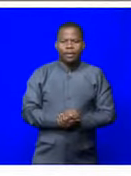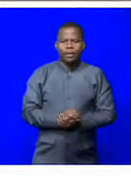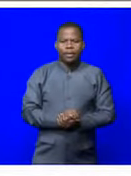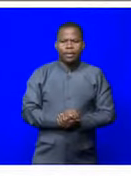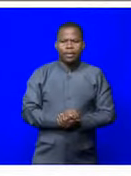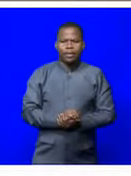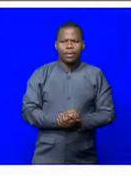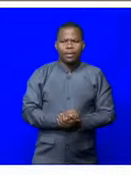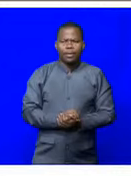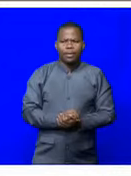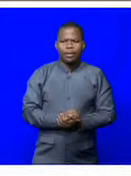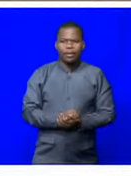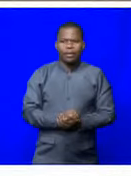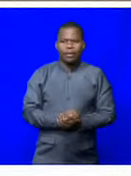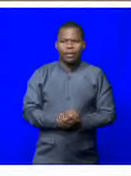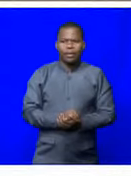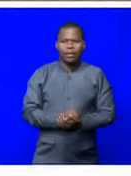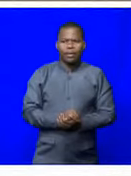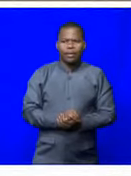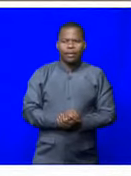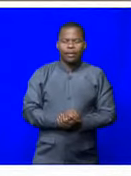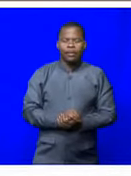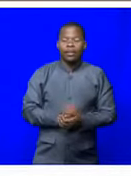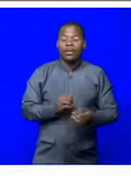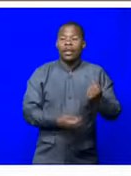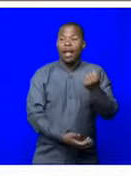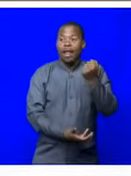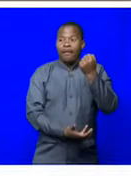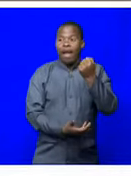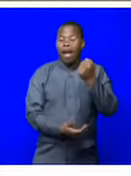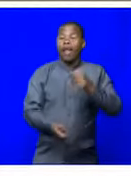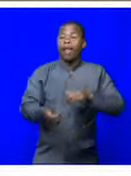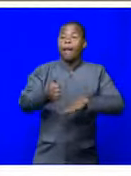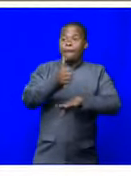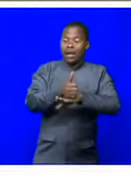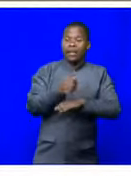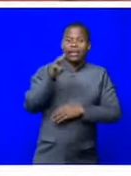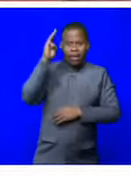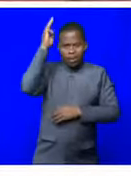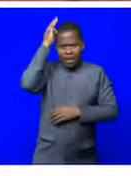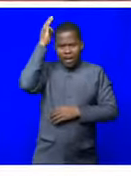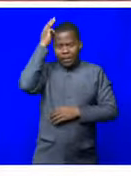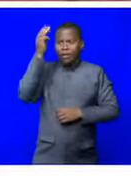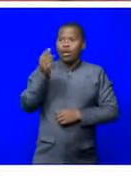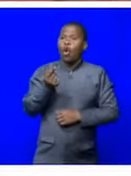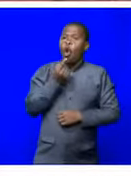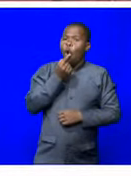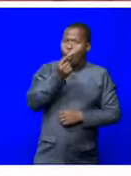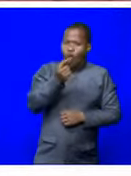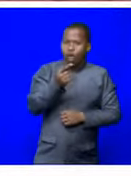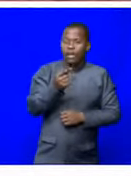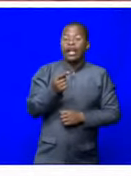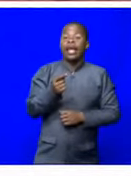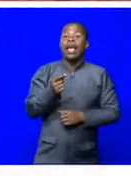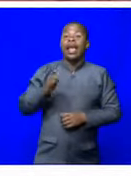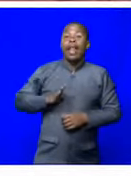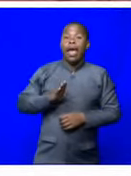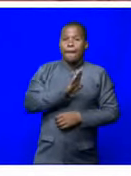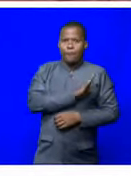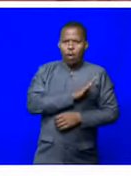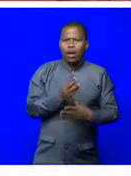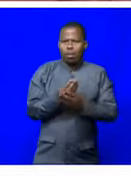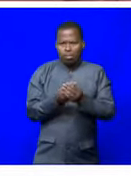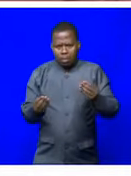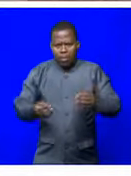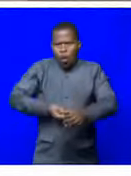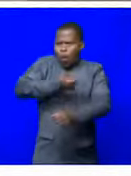of. Umphathi walesikhwama uMfane Nkosi Lonkhokhela uthi leli bhodi leliphumile